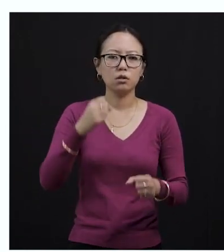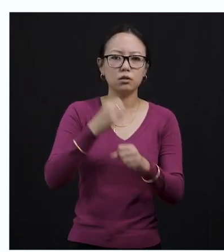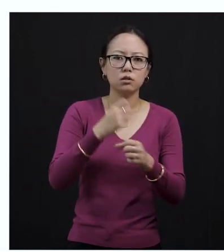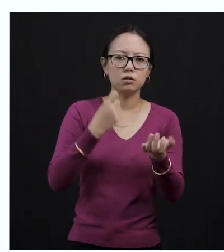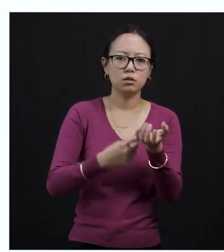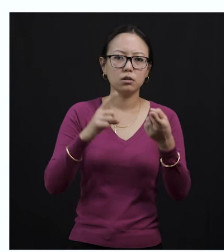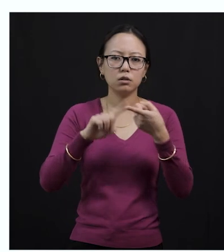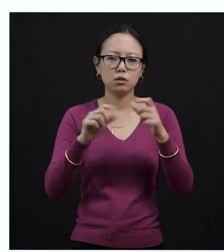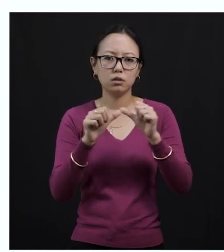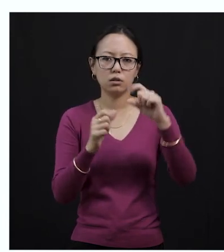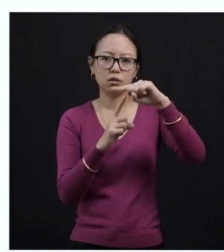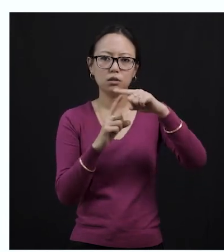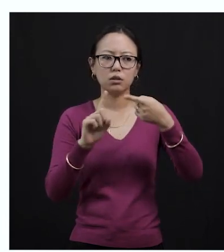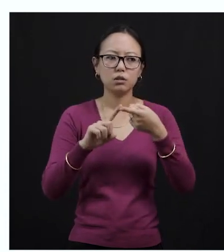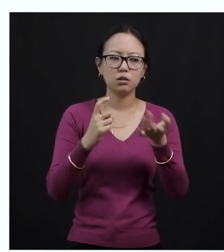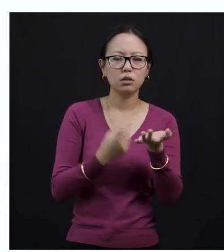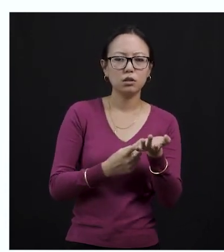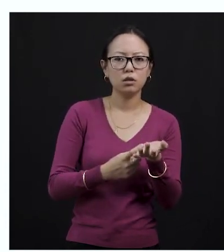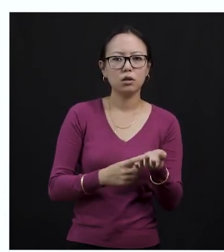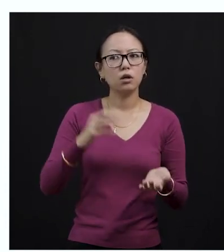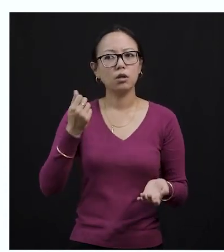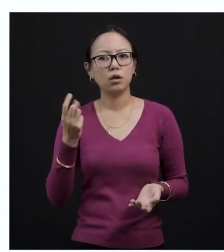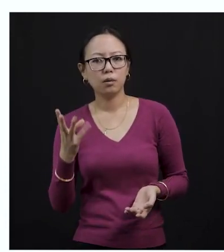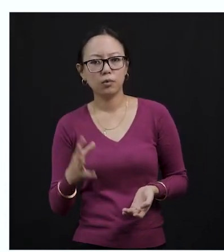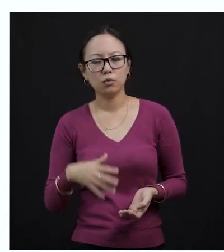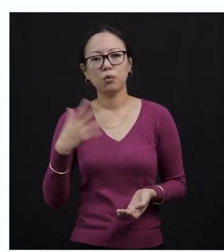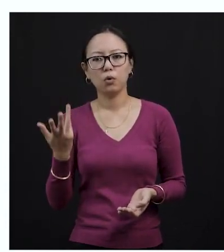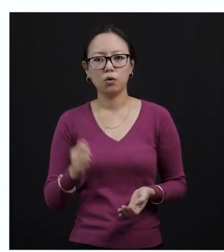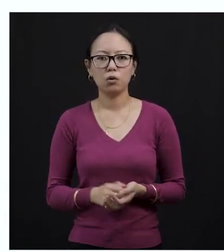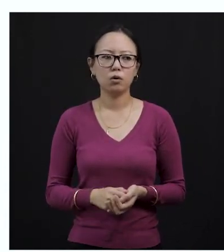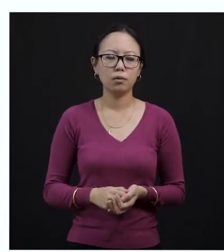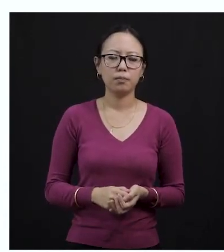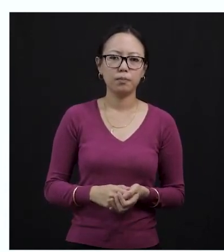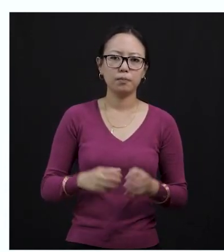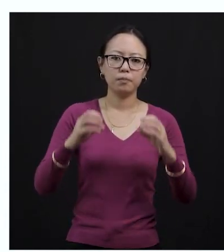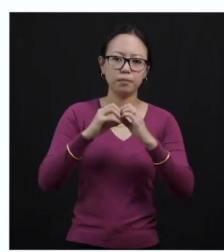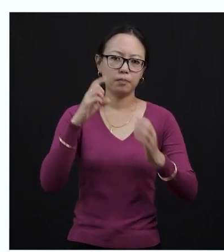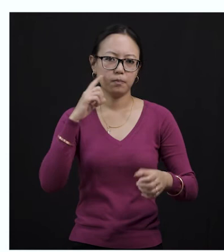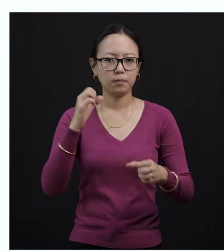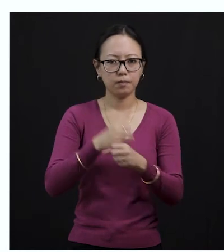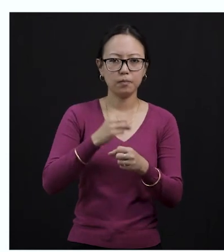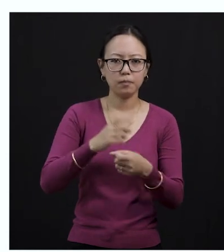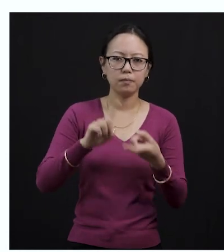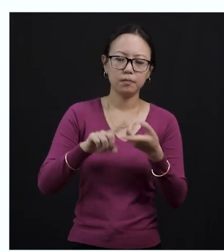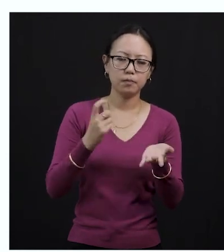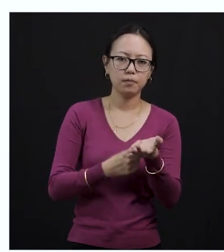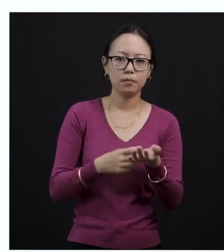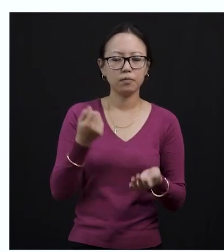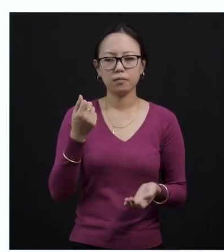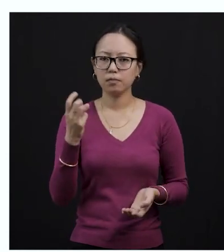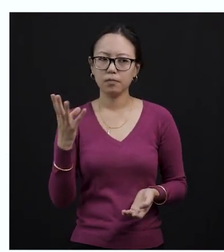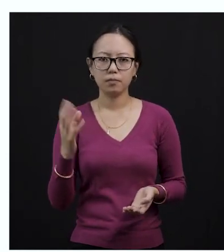greater number or bigger number. All right. So let's look at the example given here. The